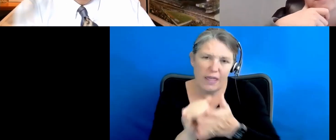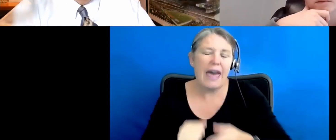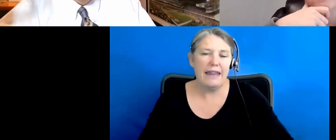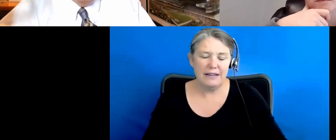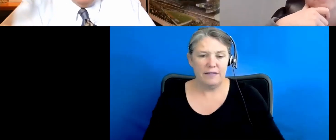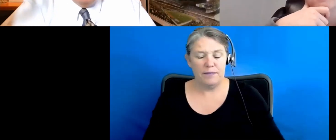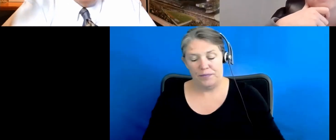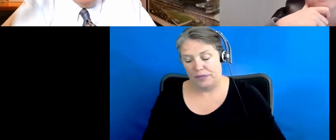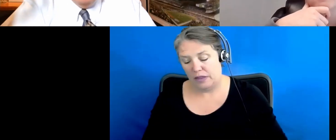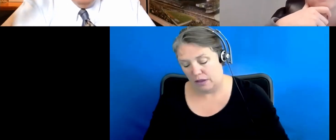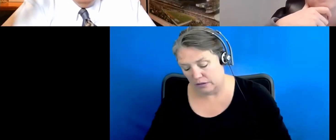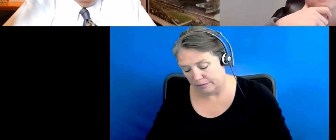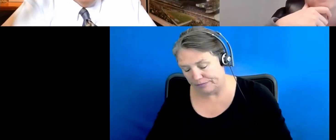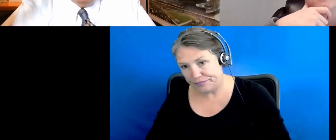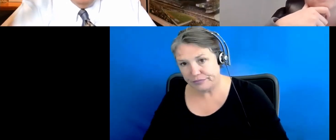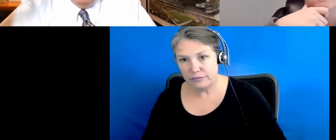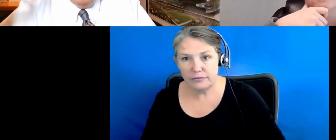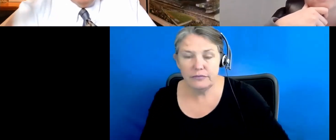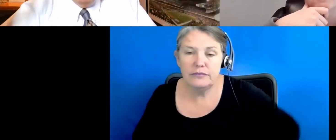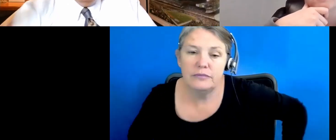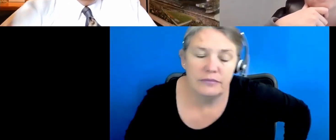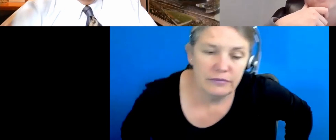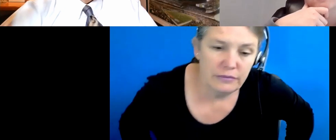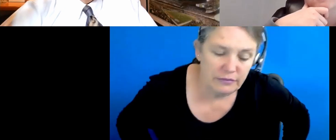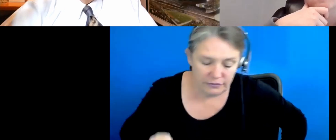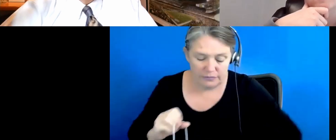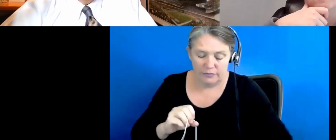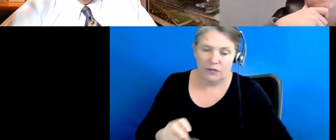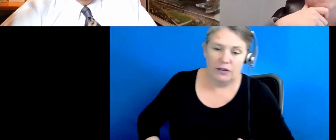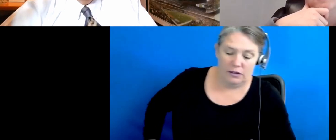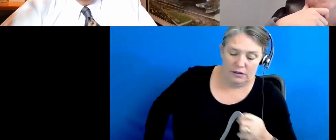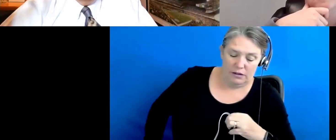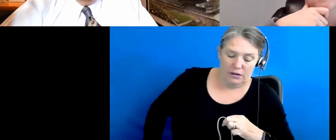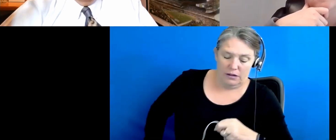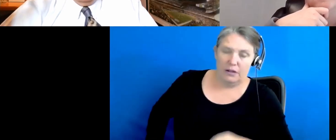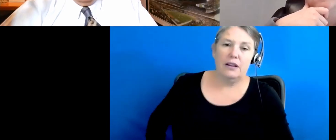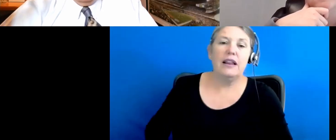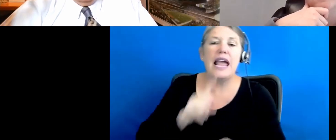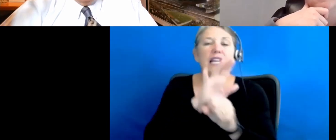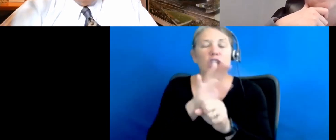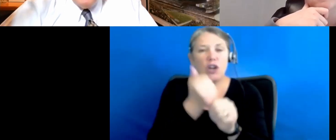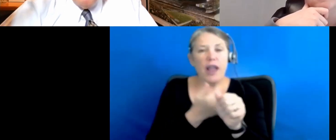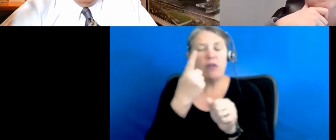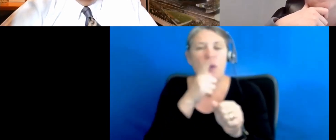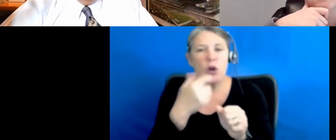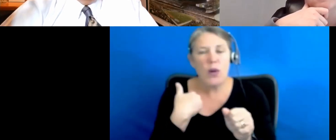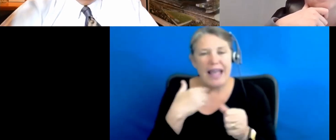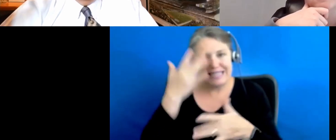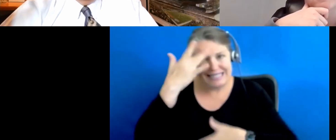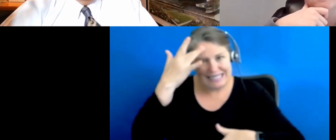and ensure that everybody who's employed who has a disability receives at a